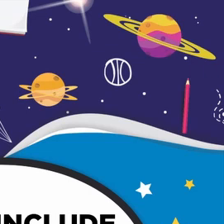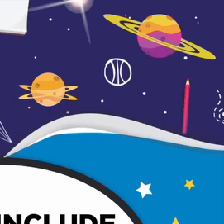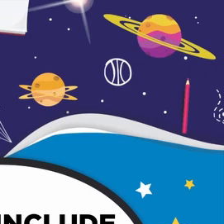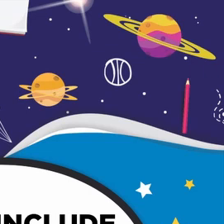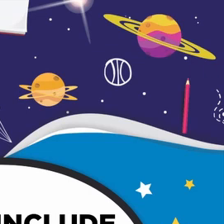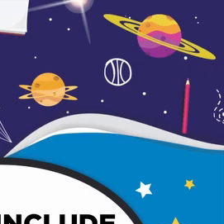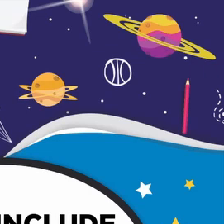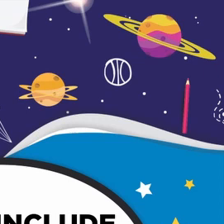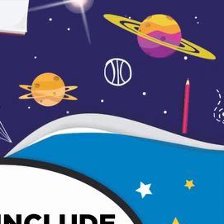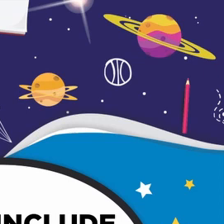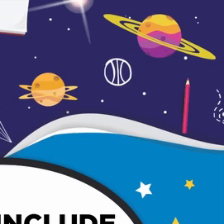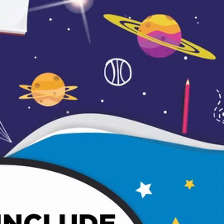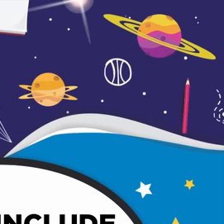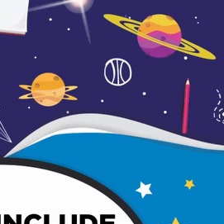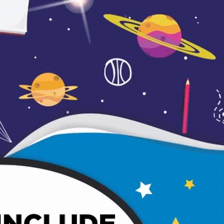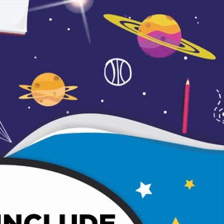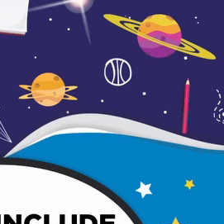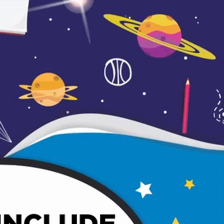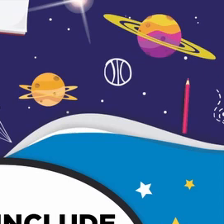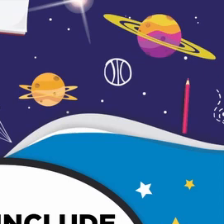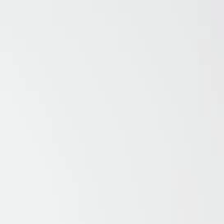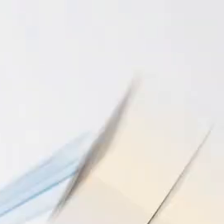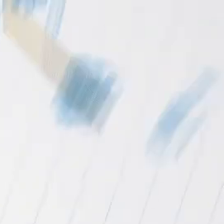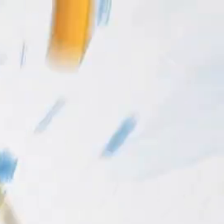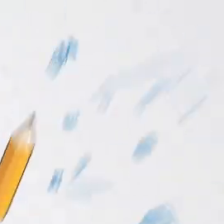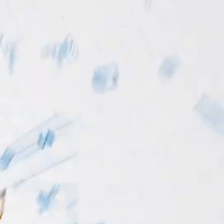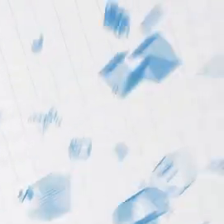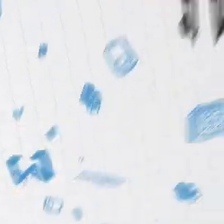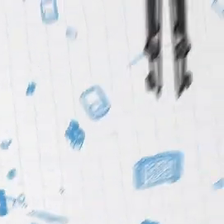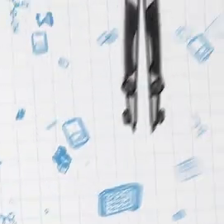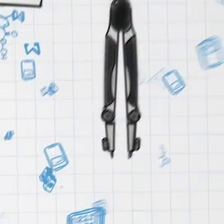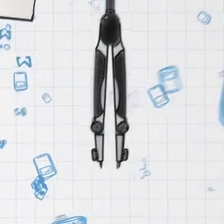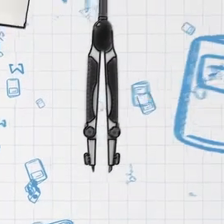distribute countrywide in over 10 different languages.